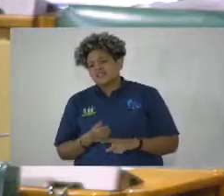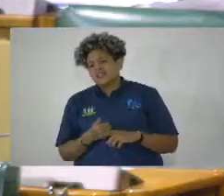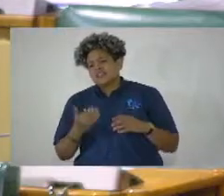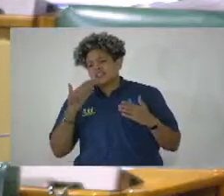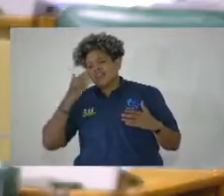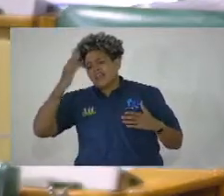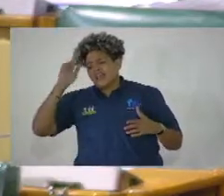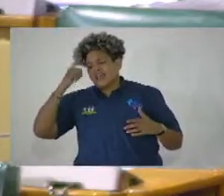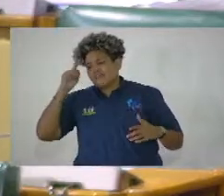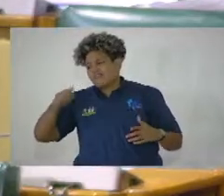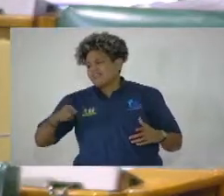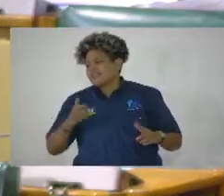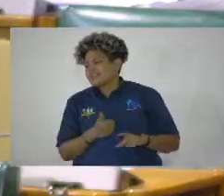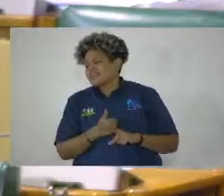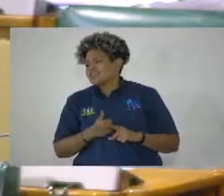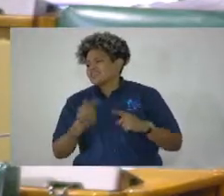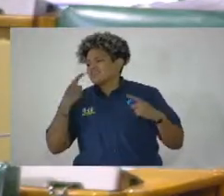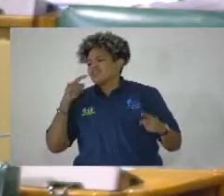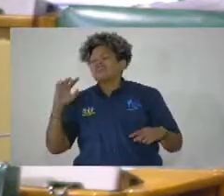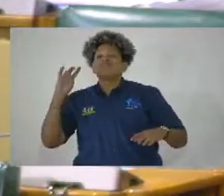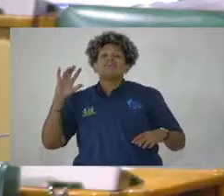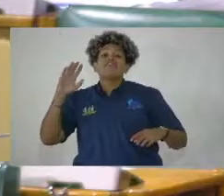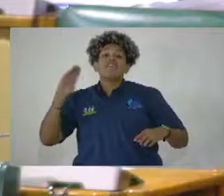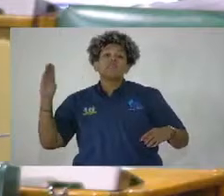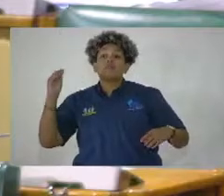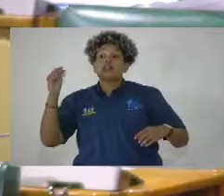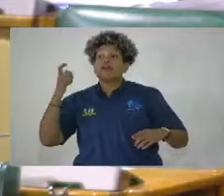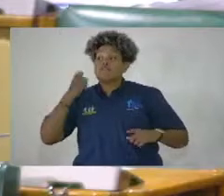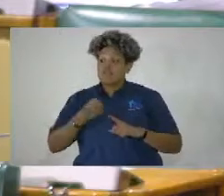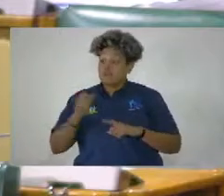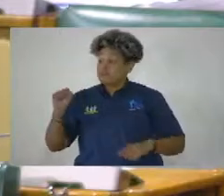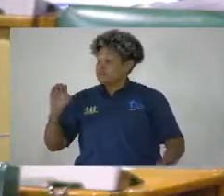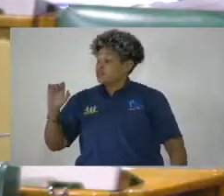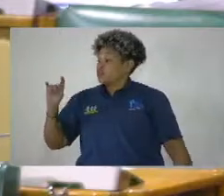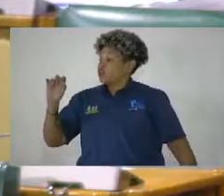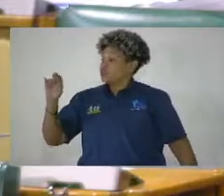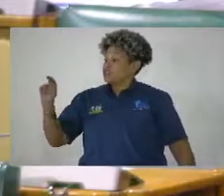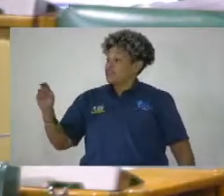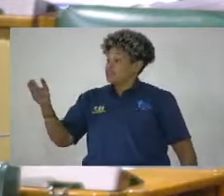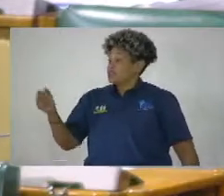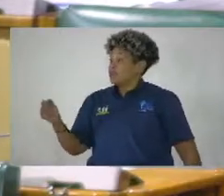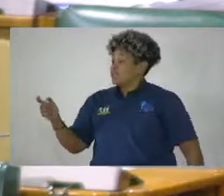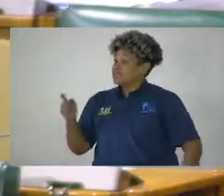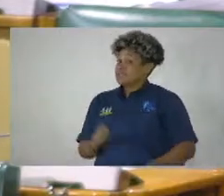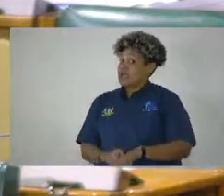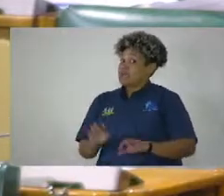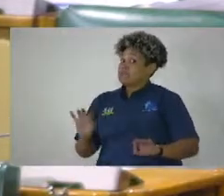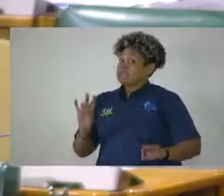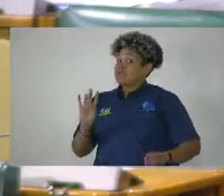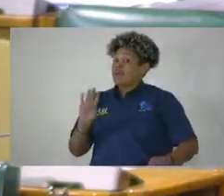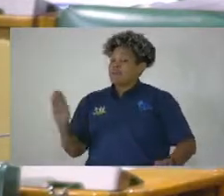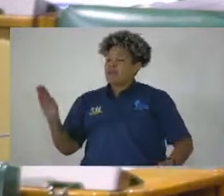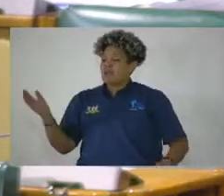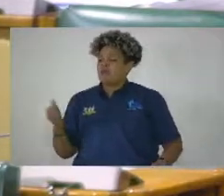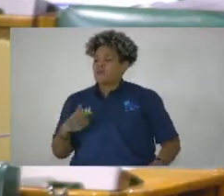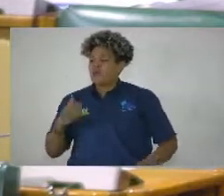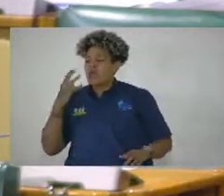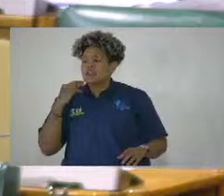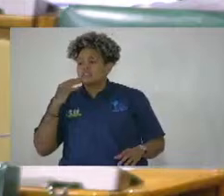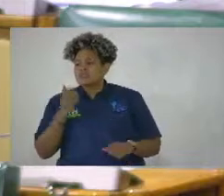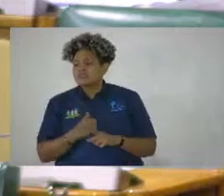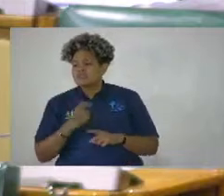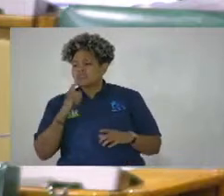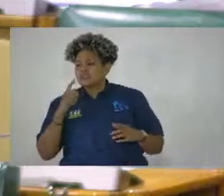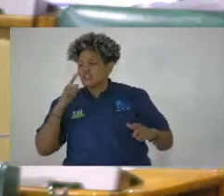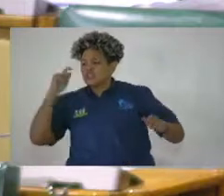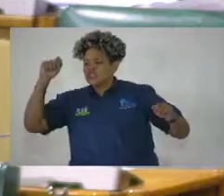successful. The $75 billion from the securitization has come in at a time when we are experiencing an